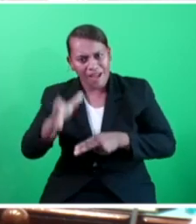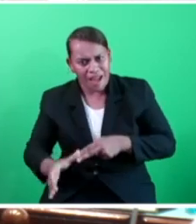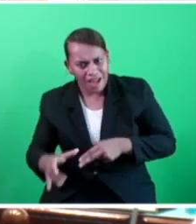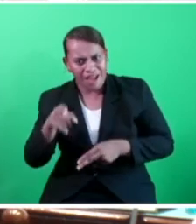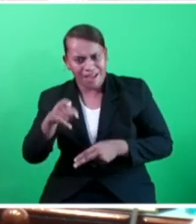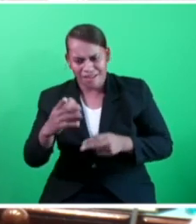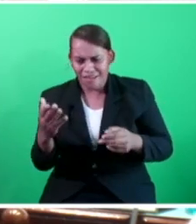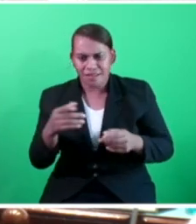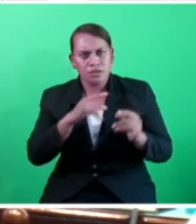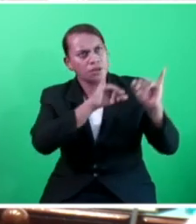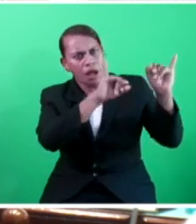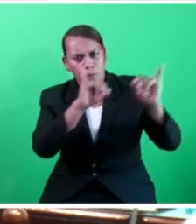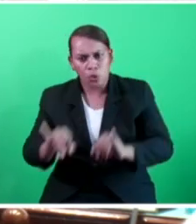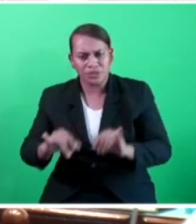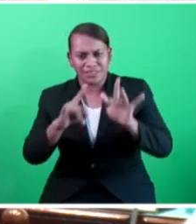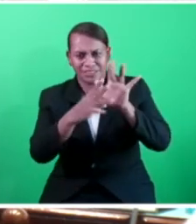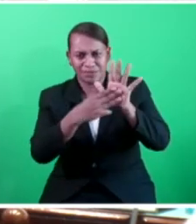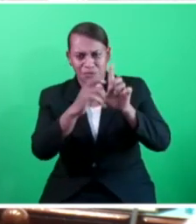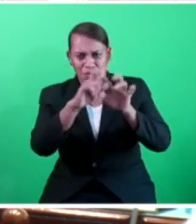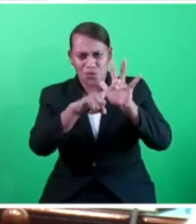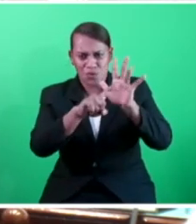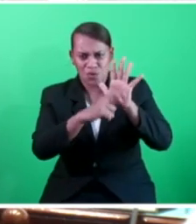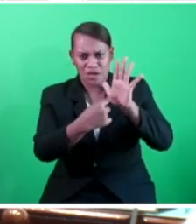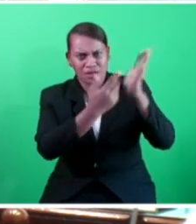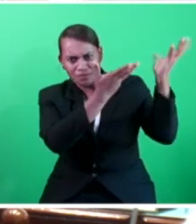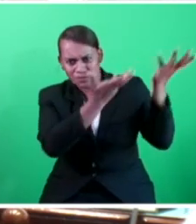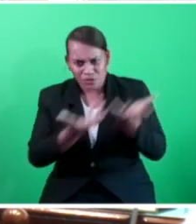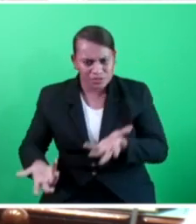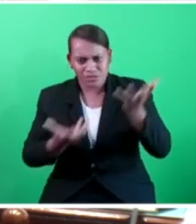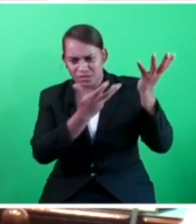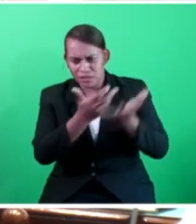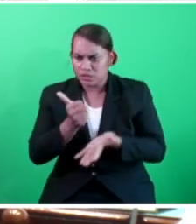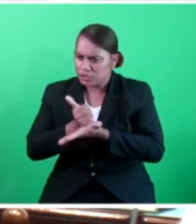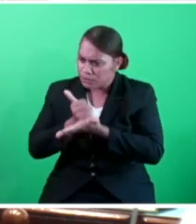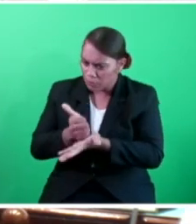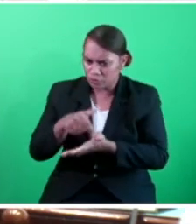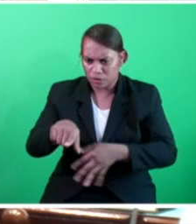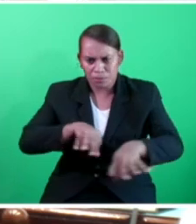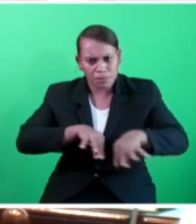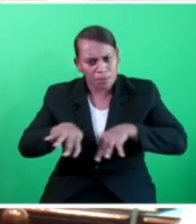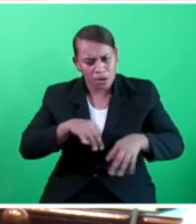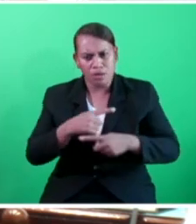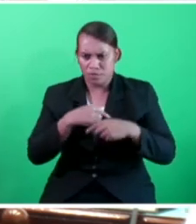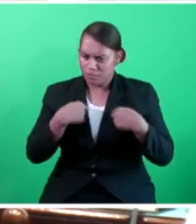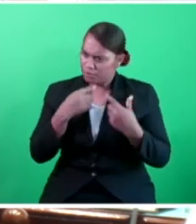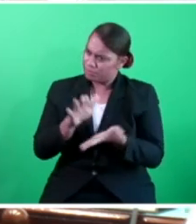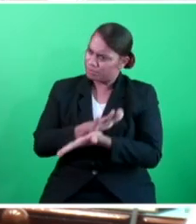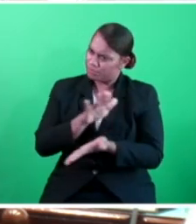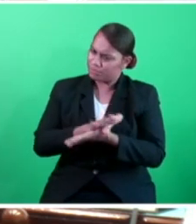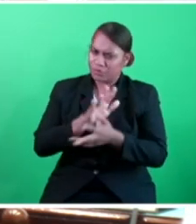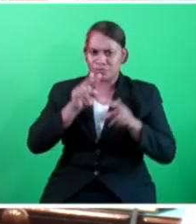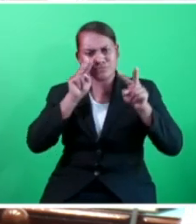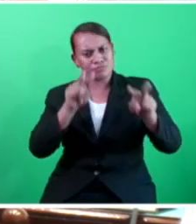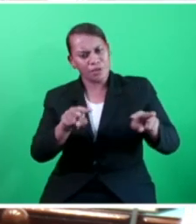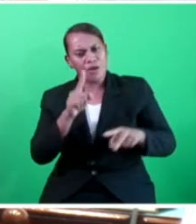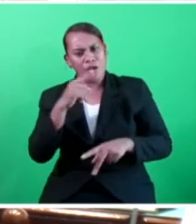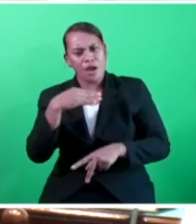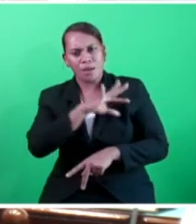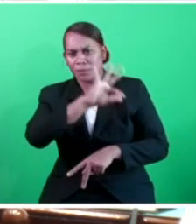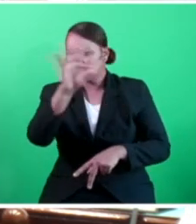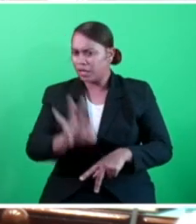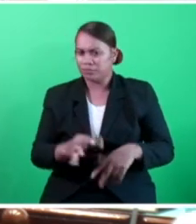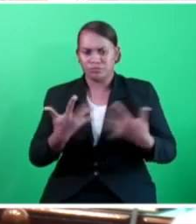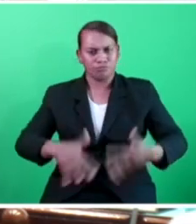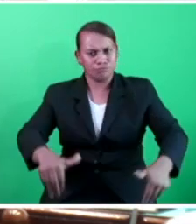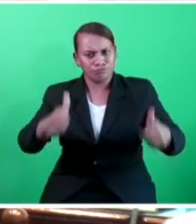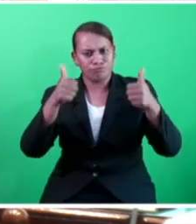board and supporting this particular initiative. And I must say that we are very happy to see 100% compliance. Of course, when you close